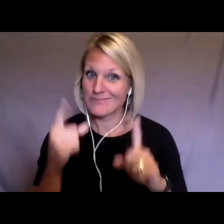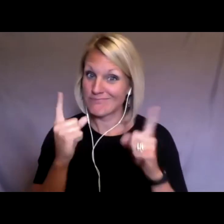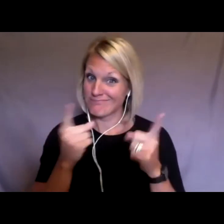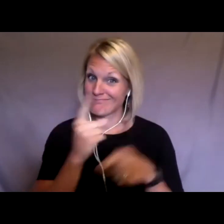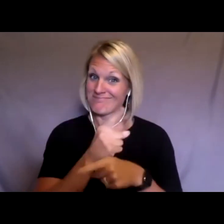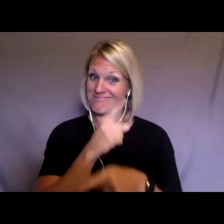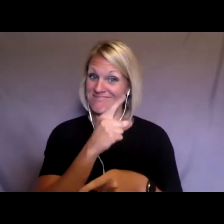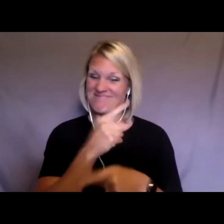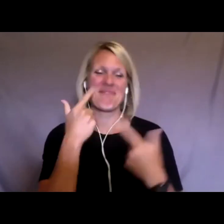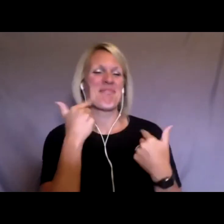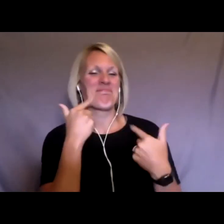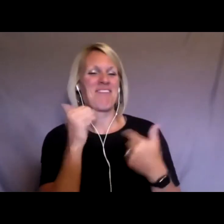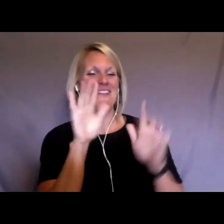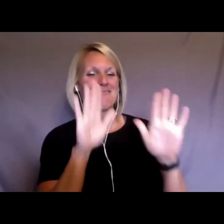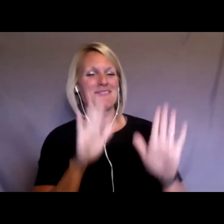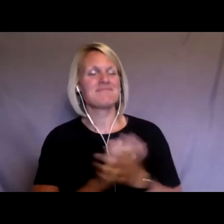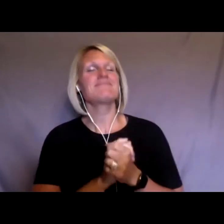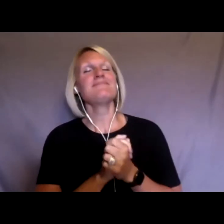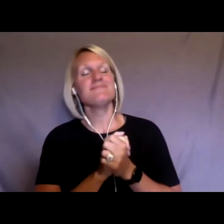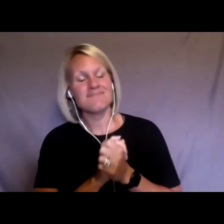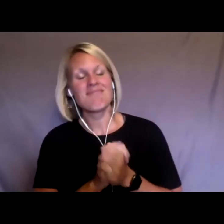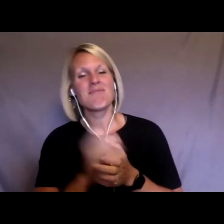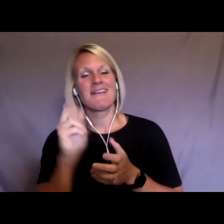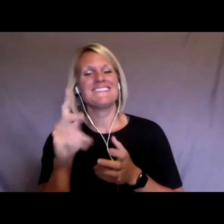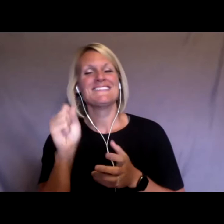That's great. All right, let's,